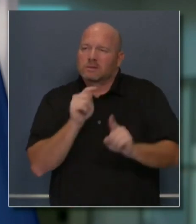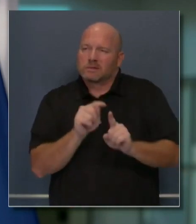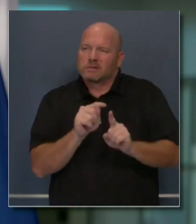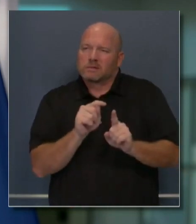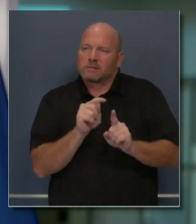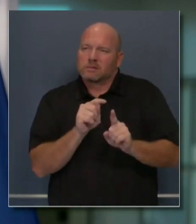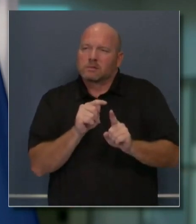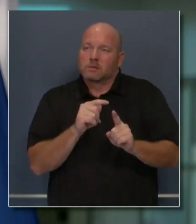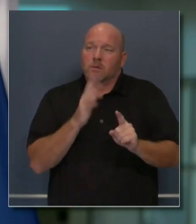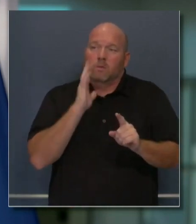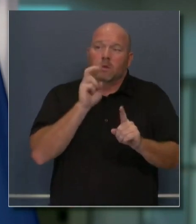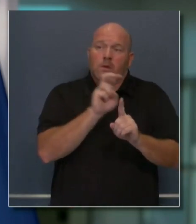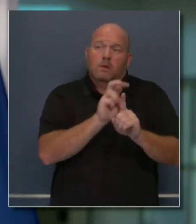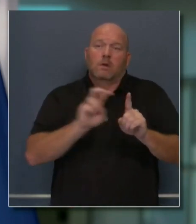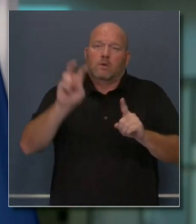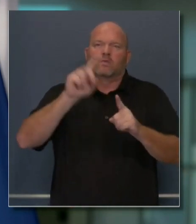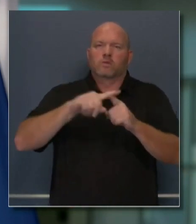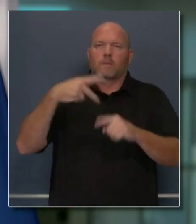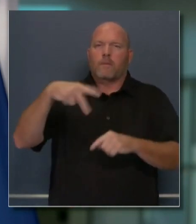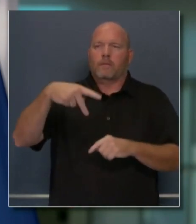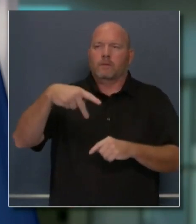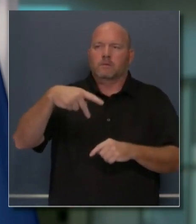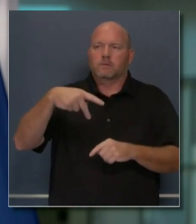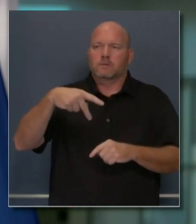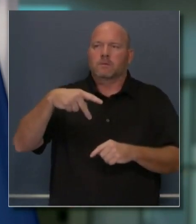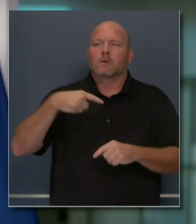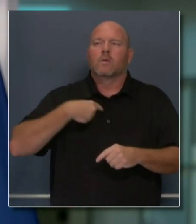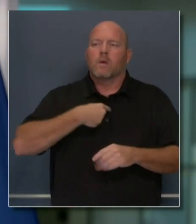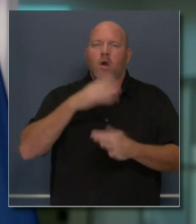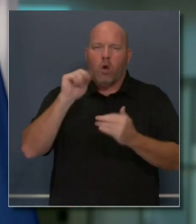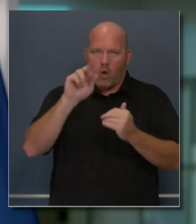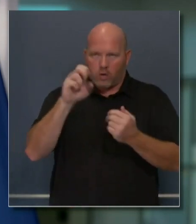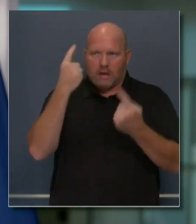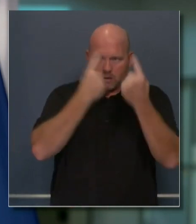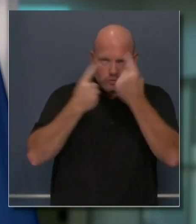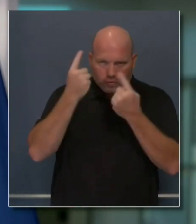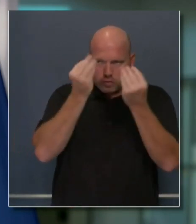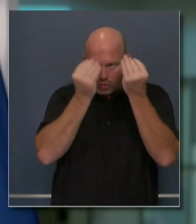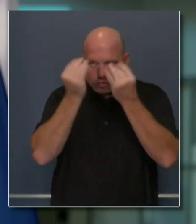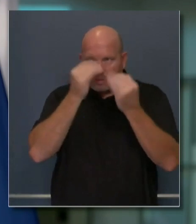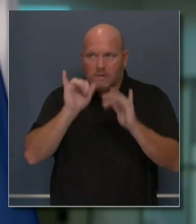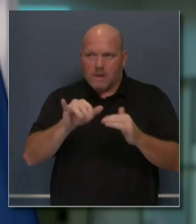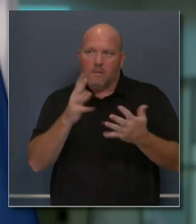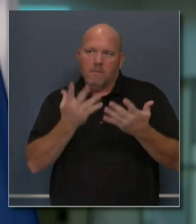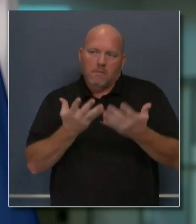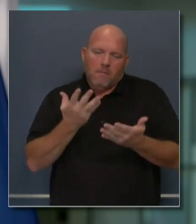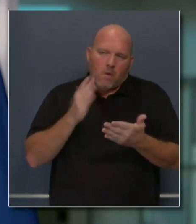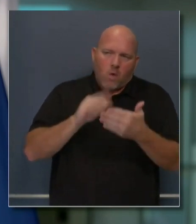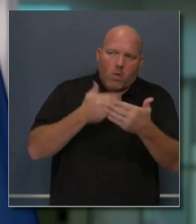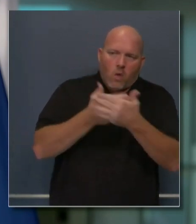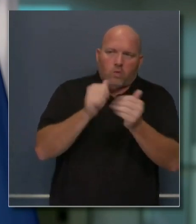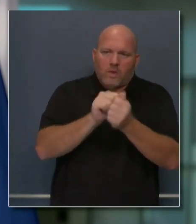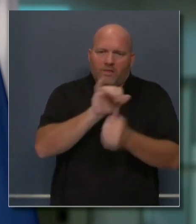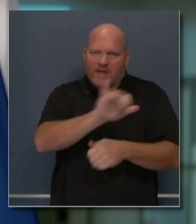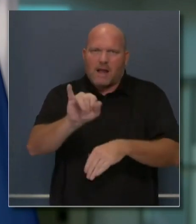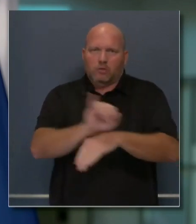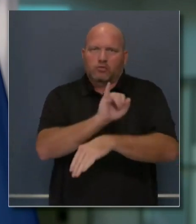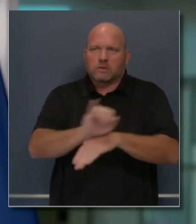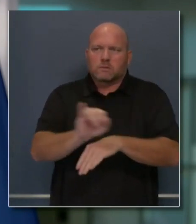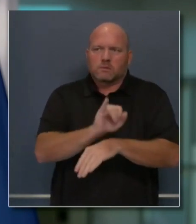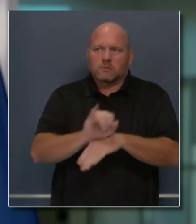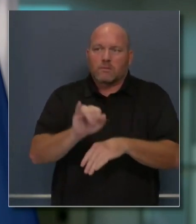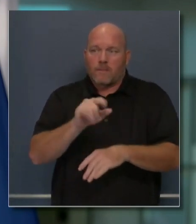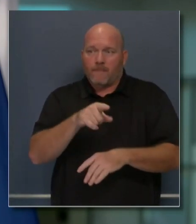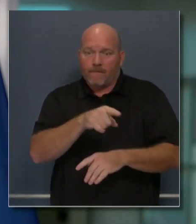the purple tier. We are considering that. We're working closely with the industry and determining if that is